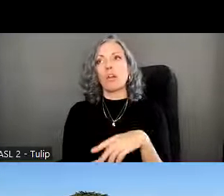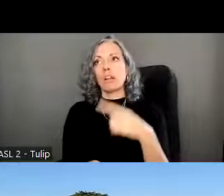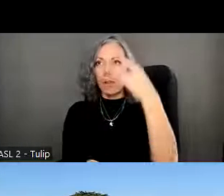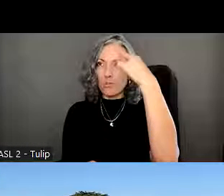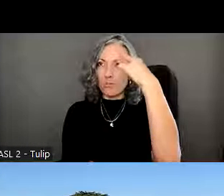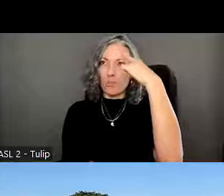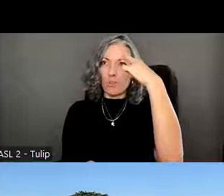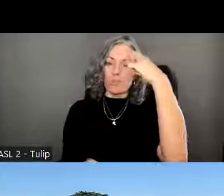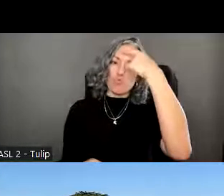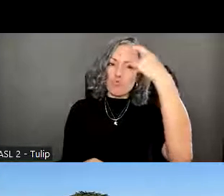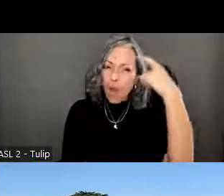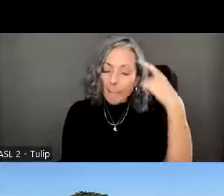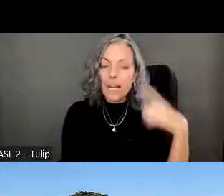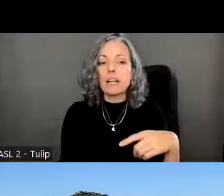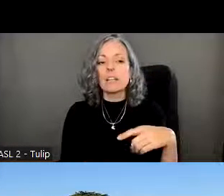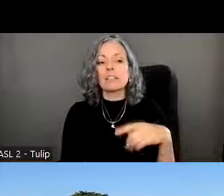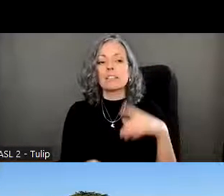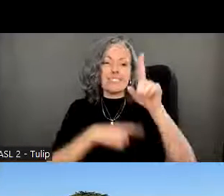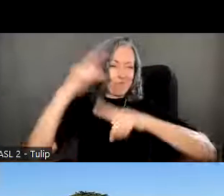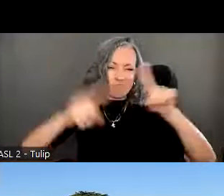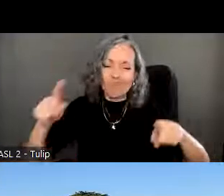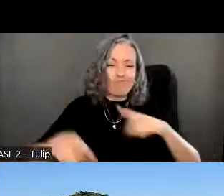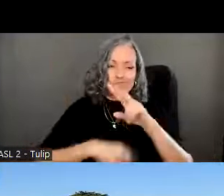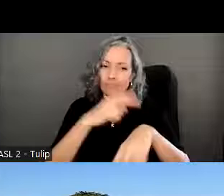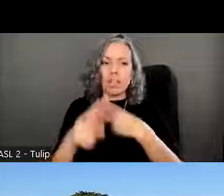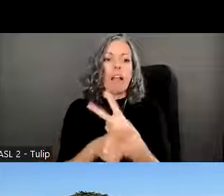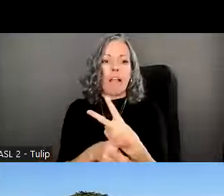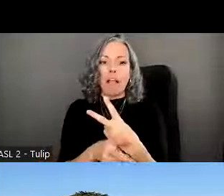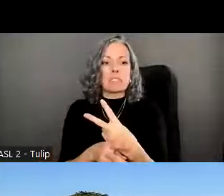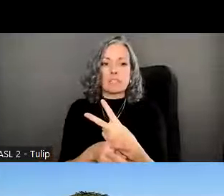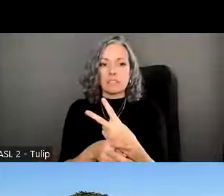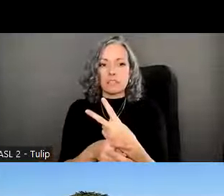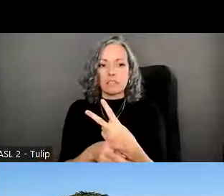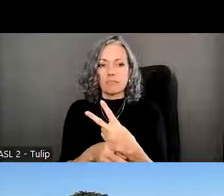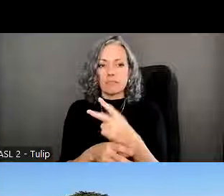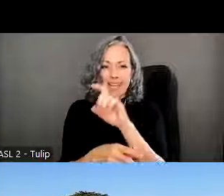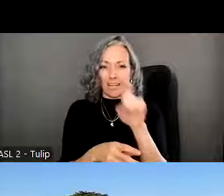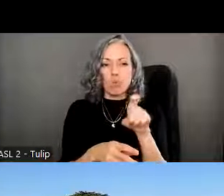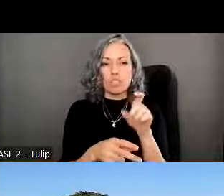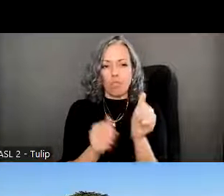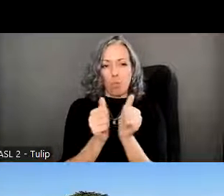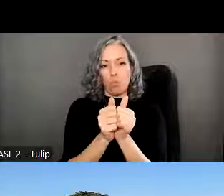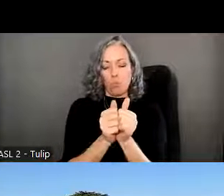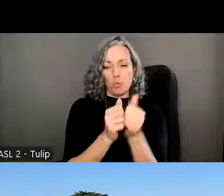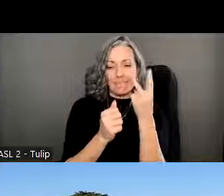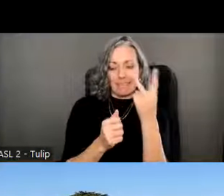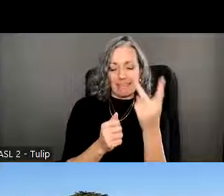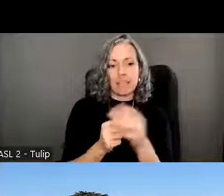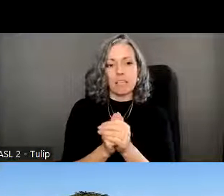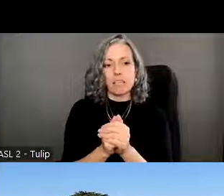or noxic brain damage. There's a lot of different kinds of diagnosis that we deal with, but all have